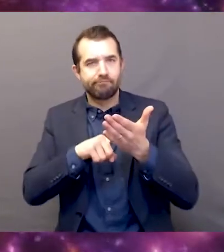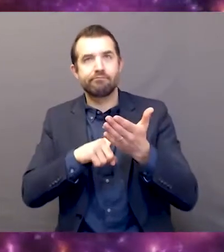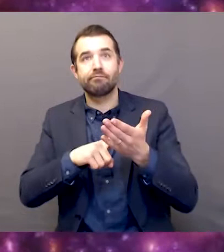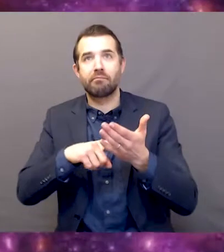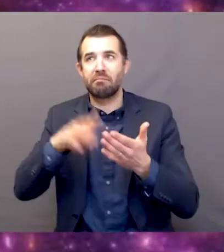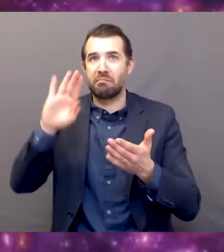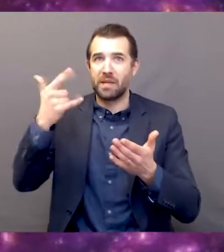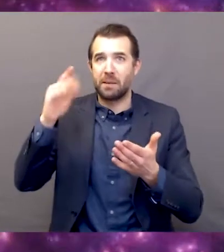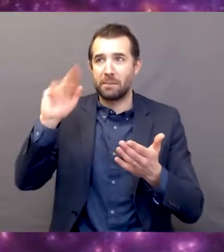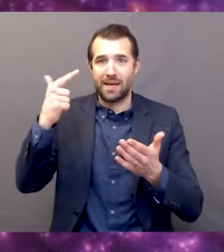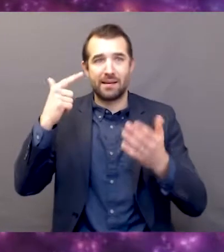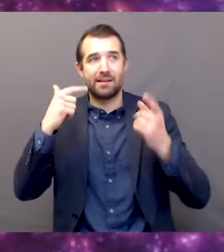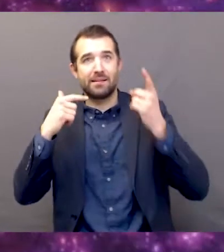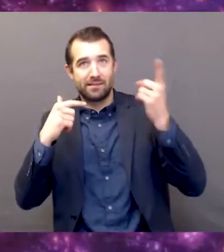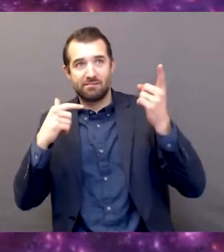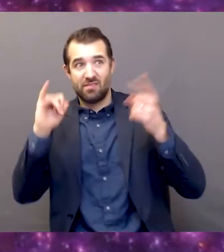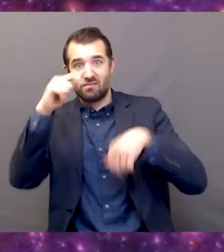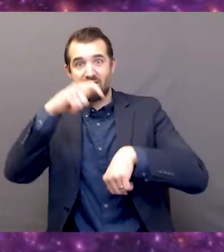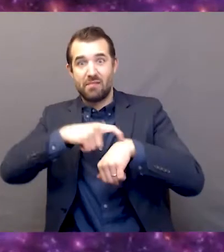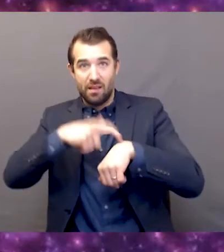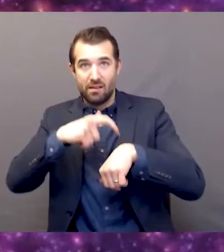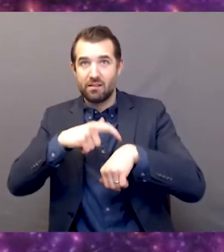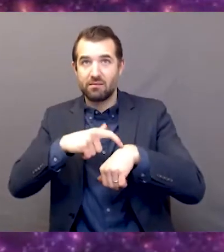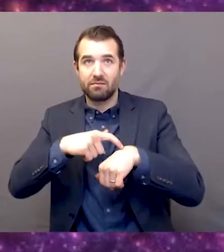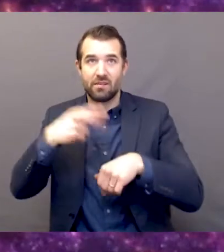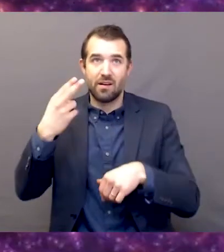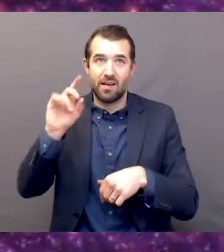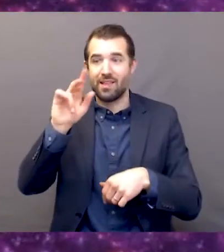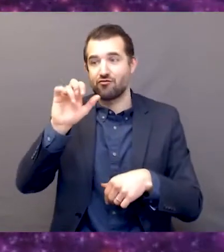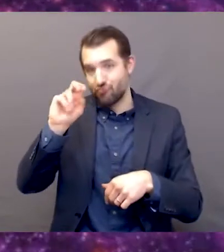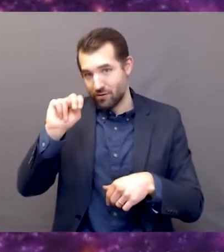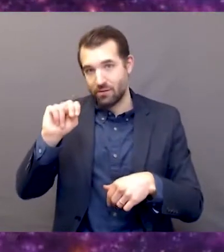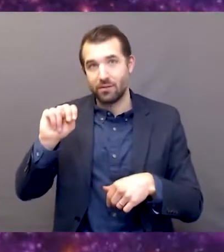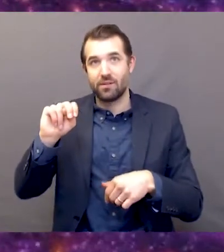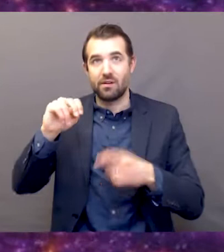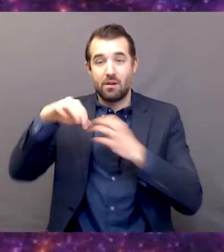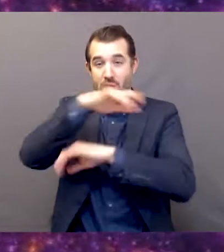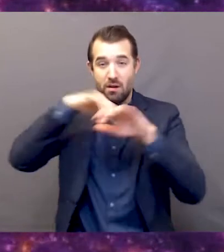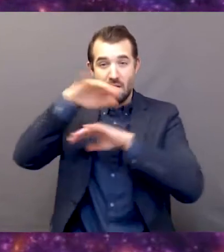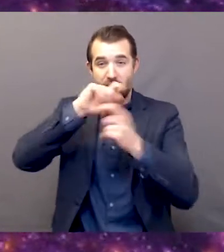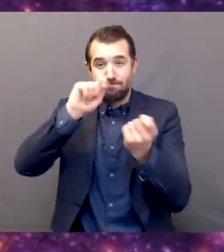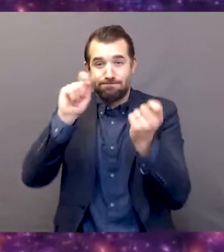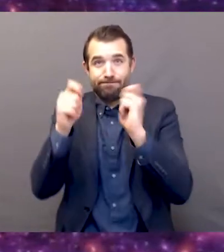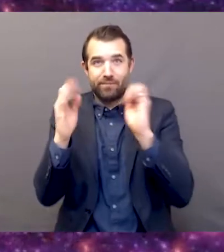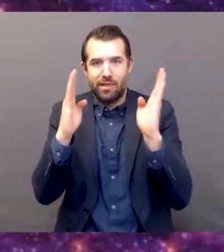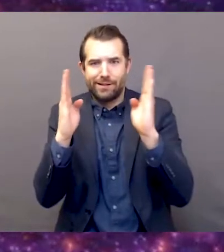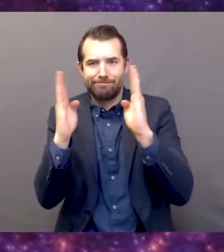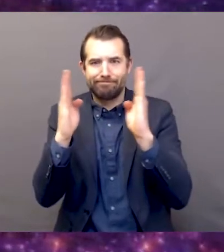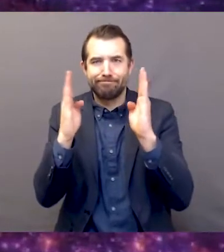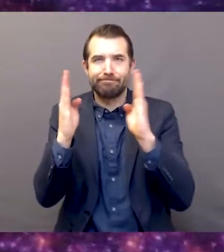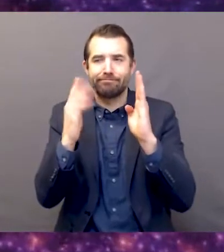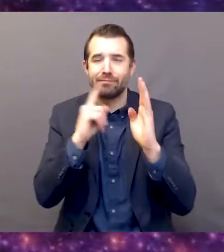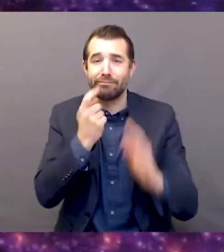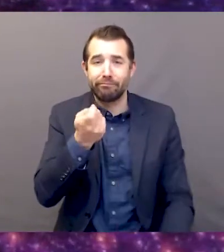from the Big Bang that were imprinted at the time of the recombination of hydrogen. These fluctuations are truly tiny, no more